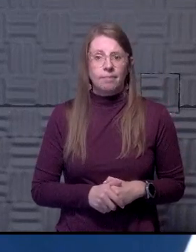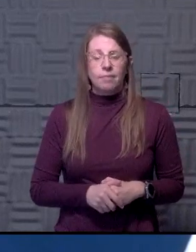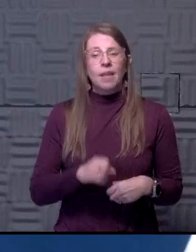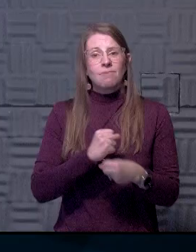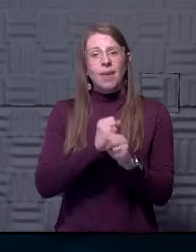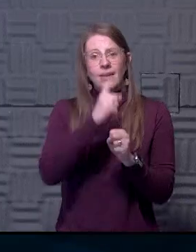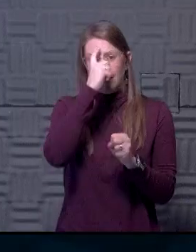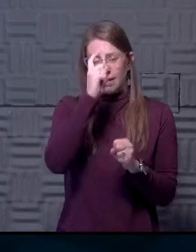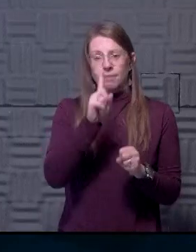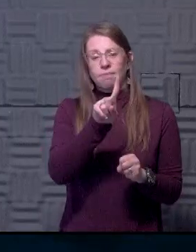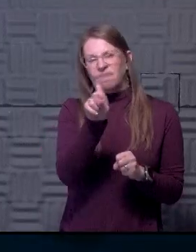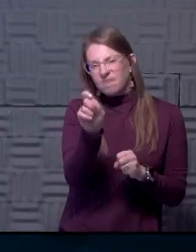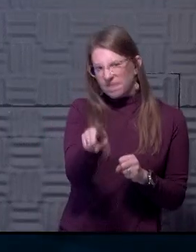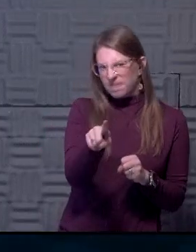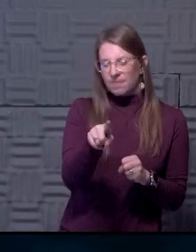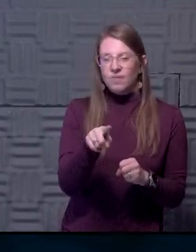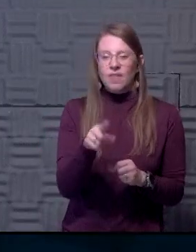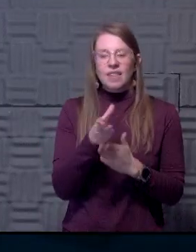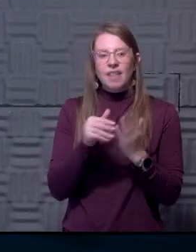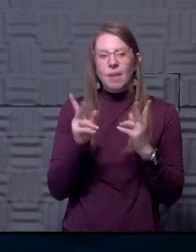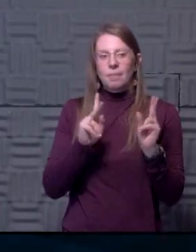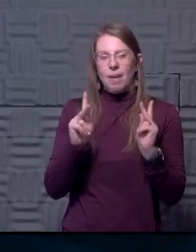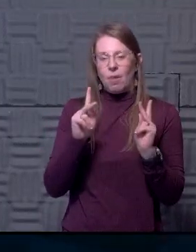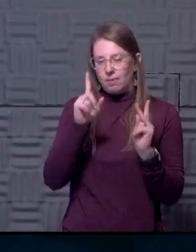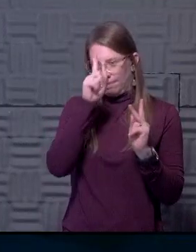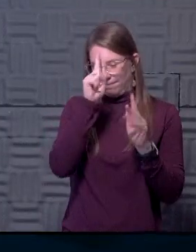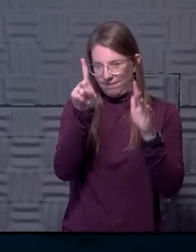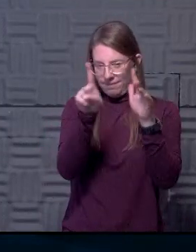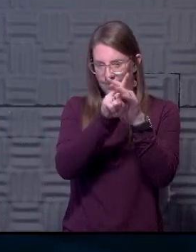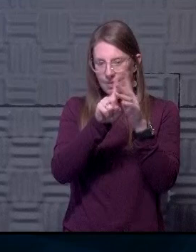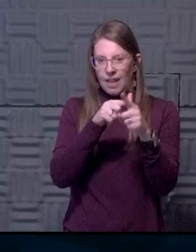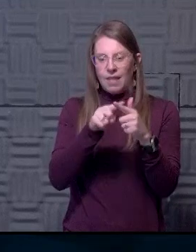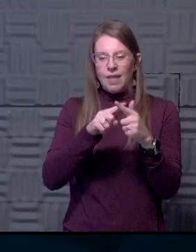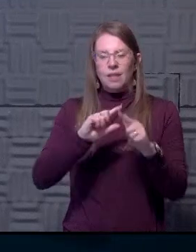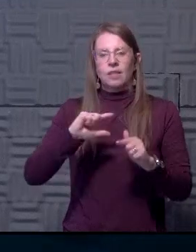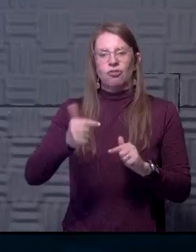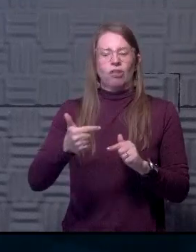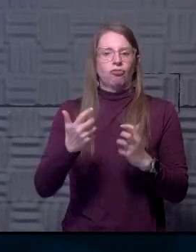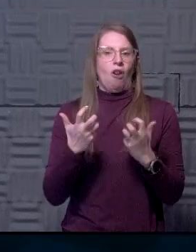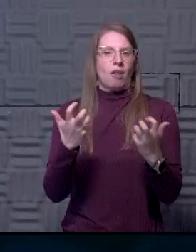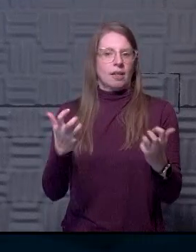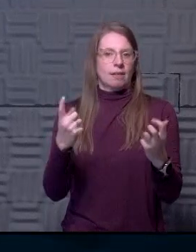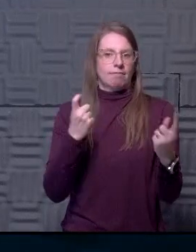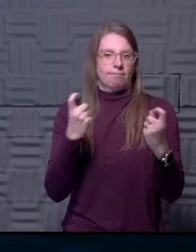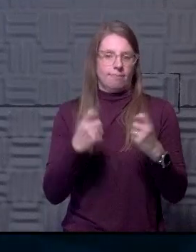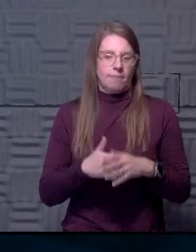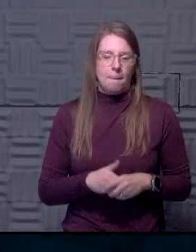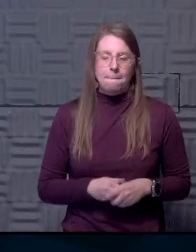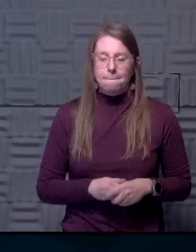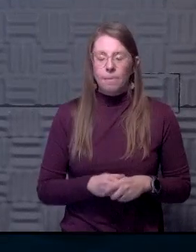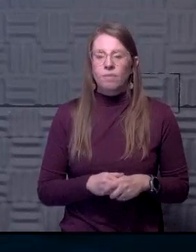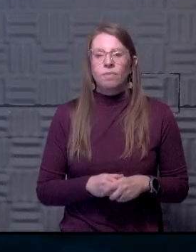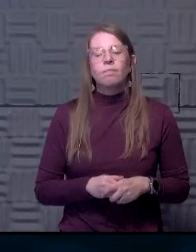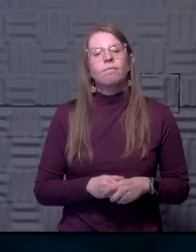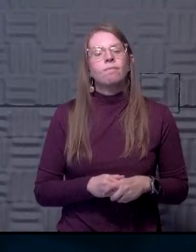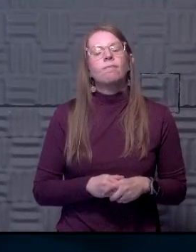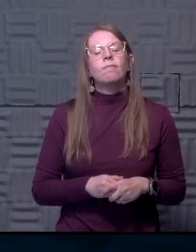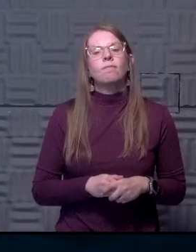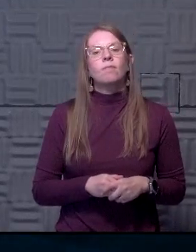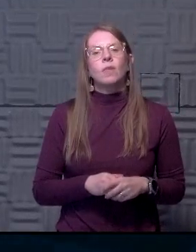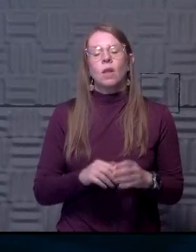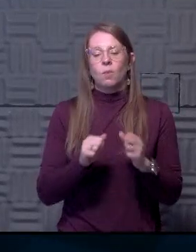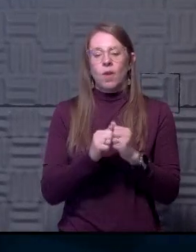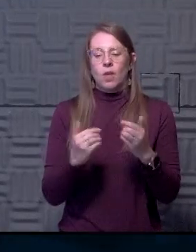Makes sense. So let me ask you the question that some people may have on their mind, and then we're going to go to our audience questions as well. But with this